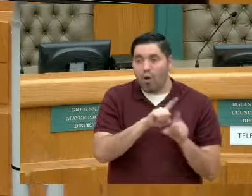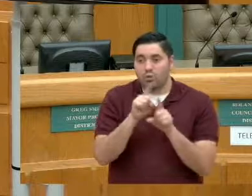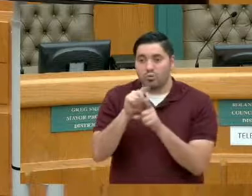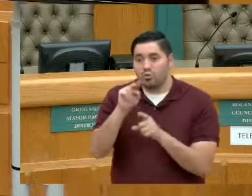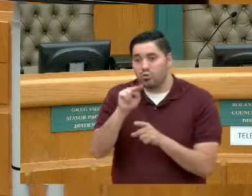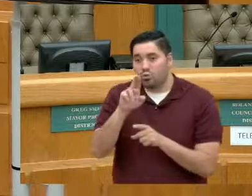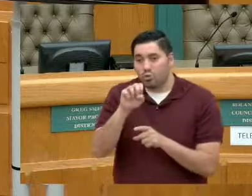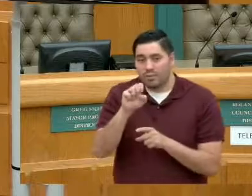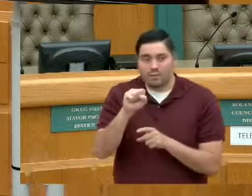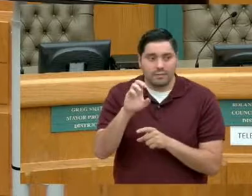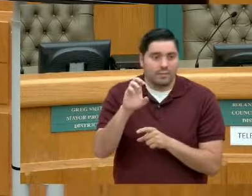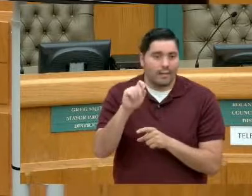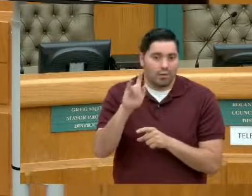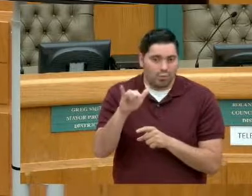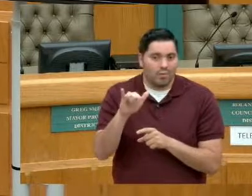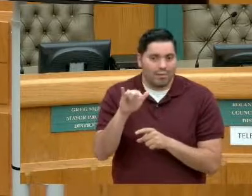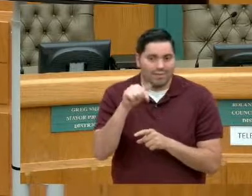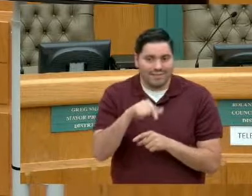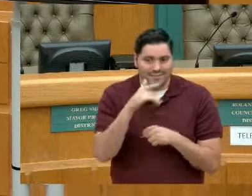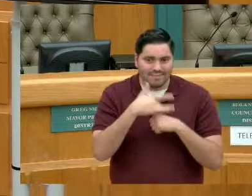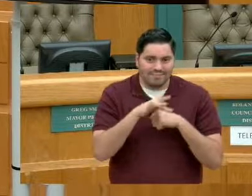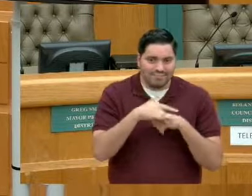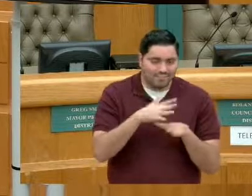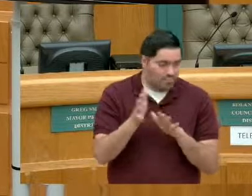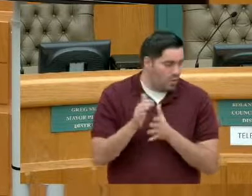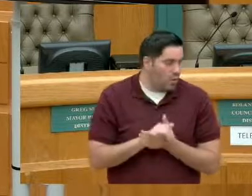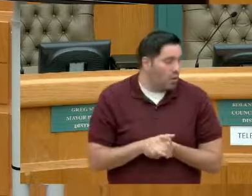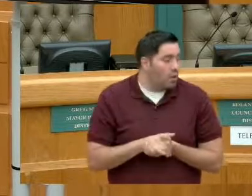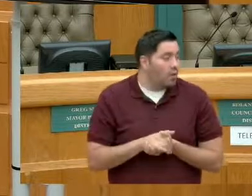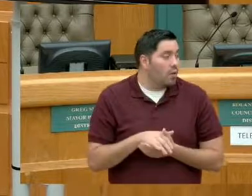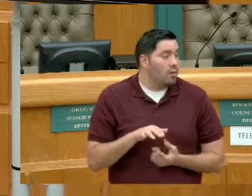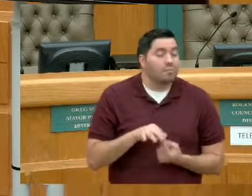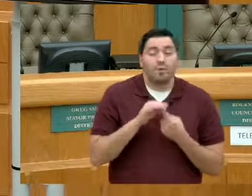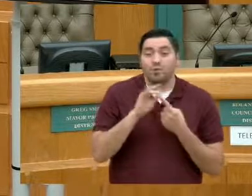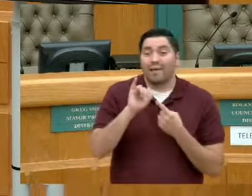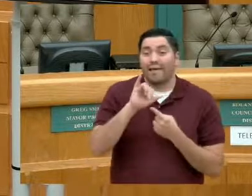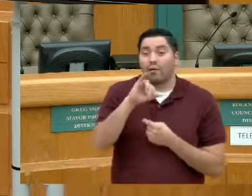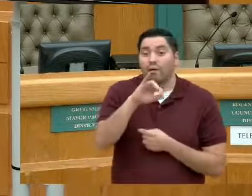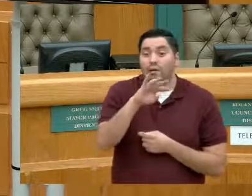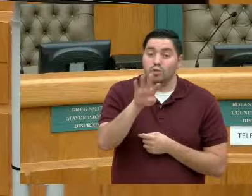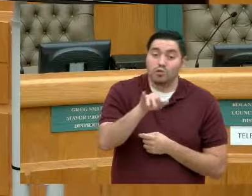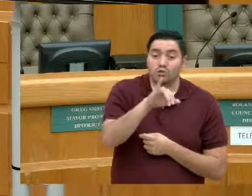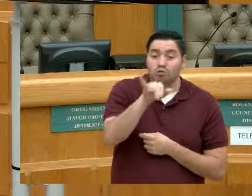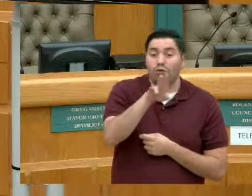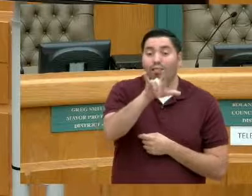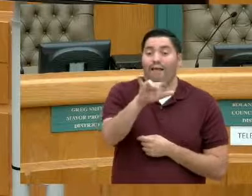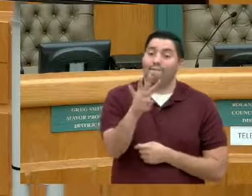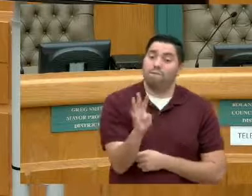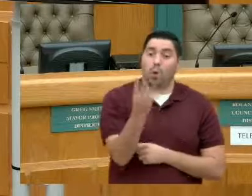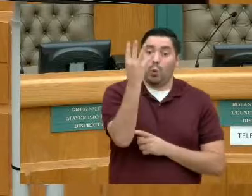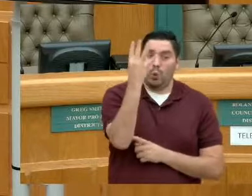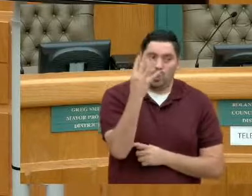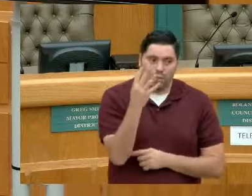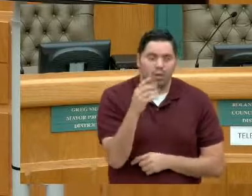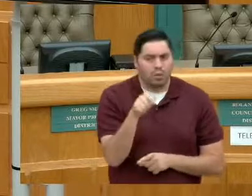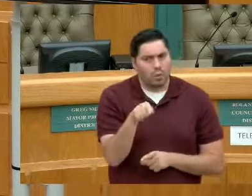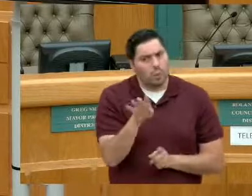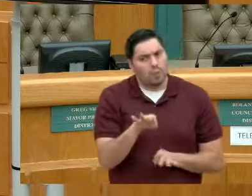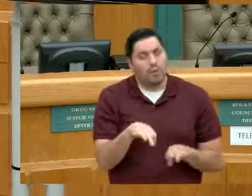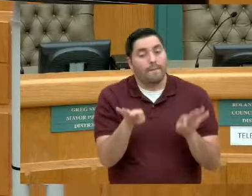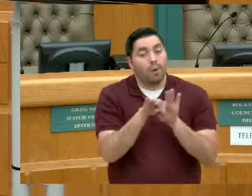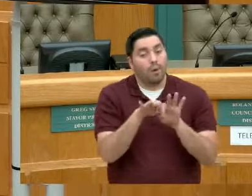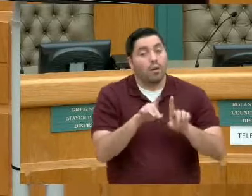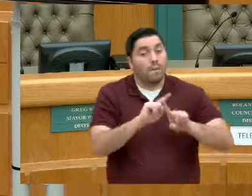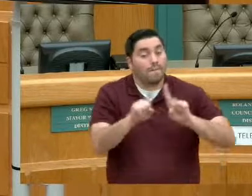we're linked up. Special provisions have been made for outdoor gatherings such as 4th of July celebrations. Here's an important